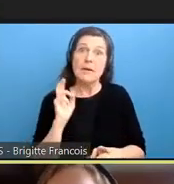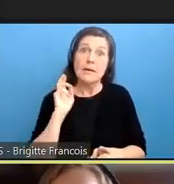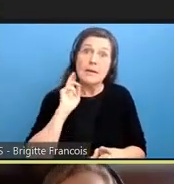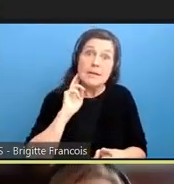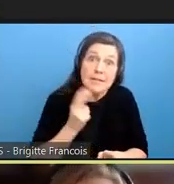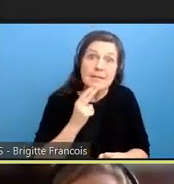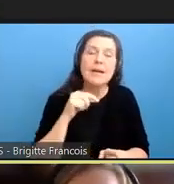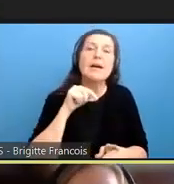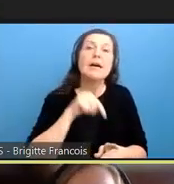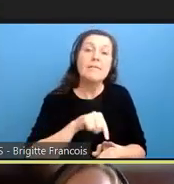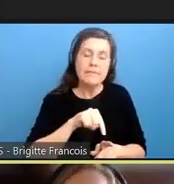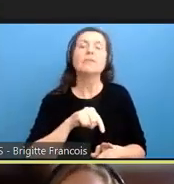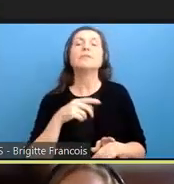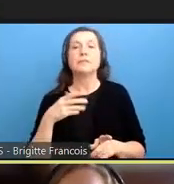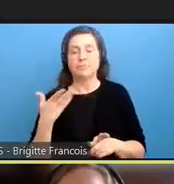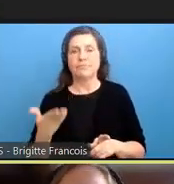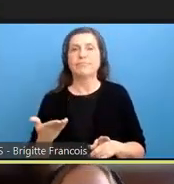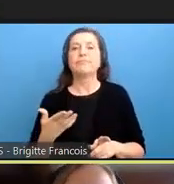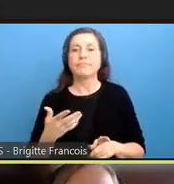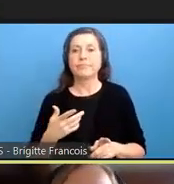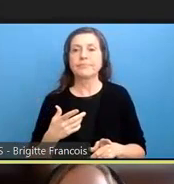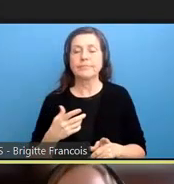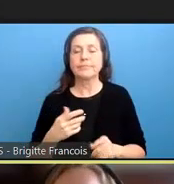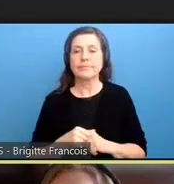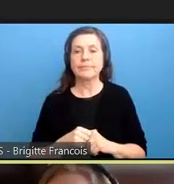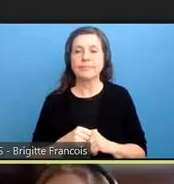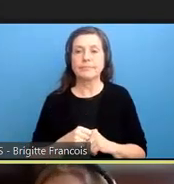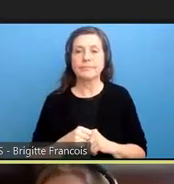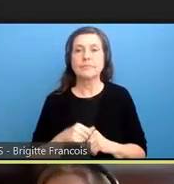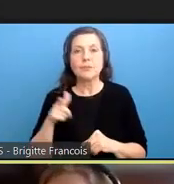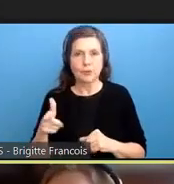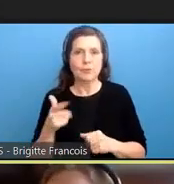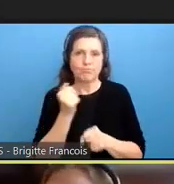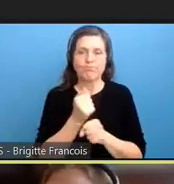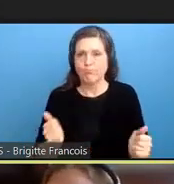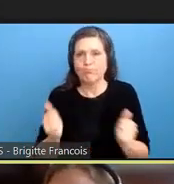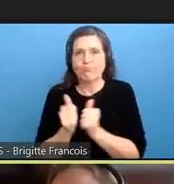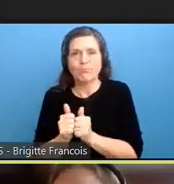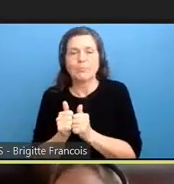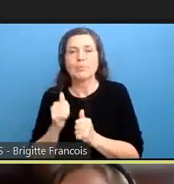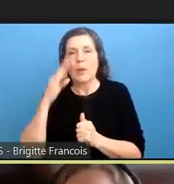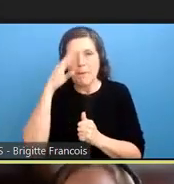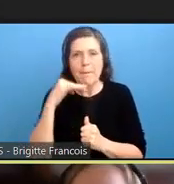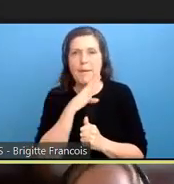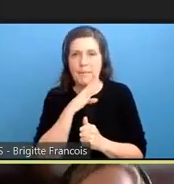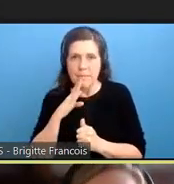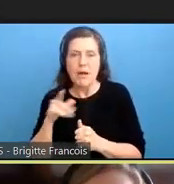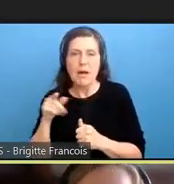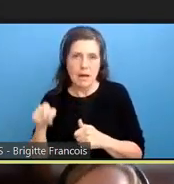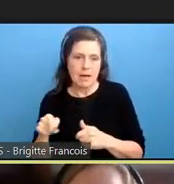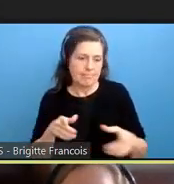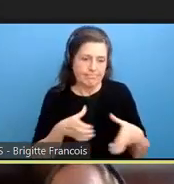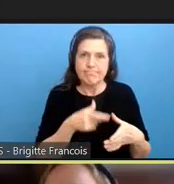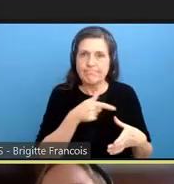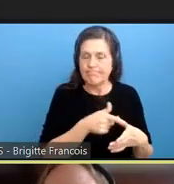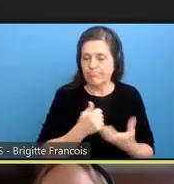their child's hearing impairment. So working also in the early intervention phase of